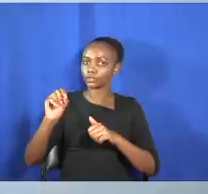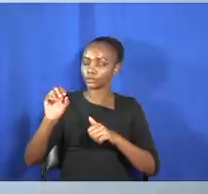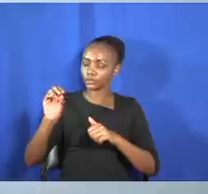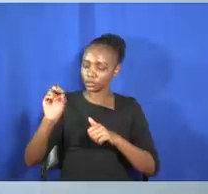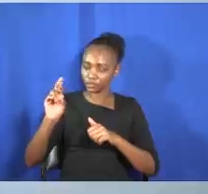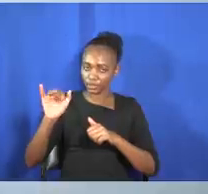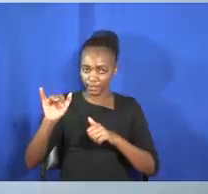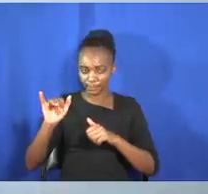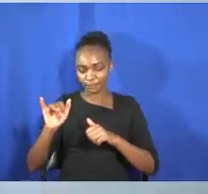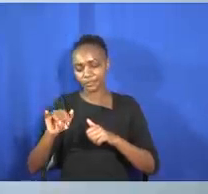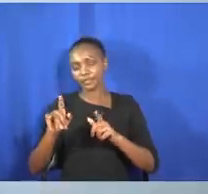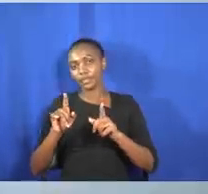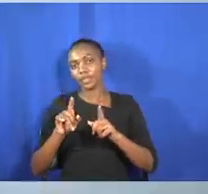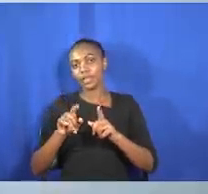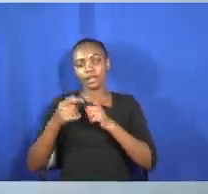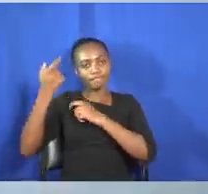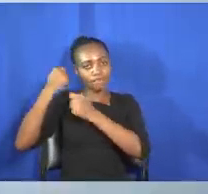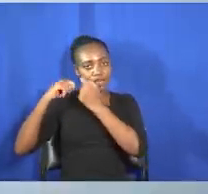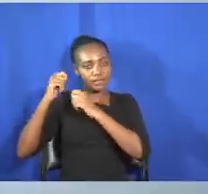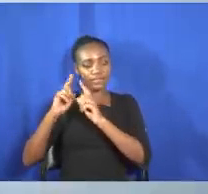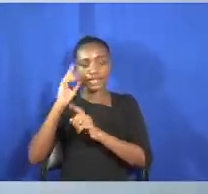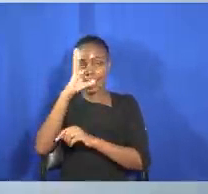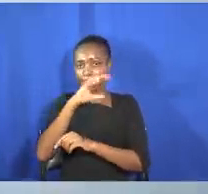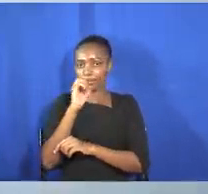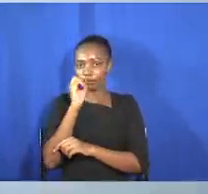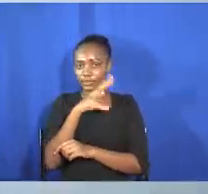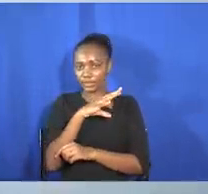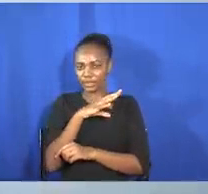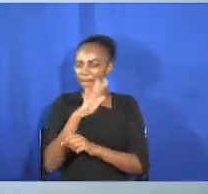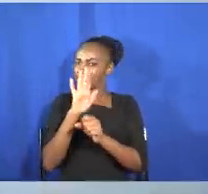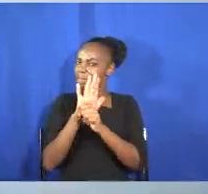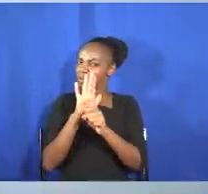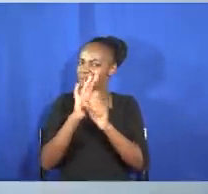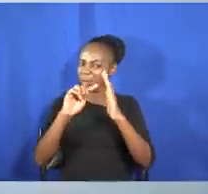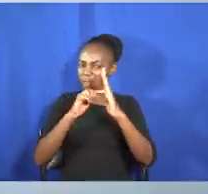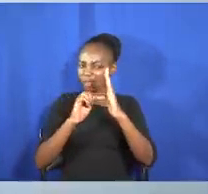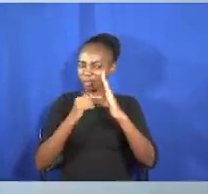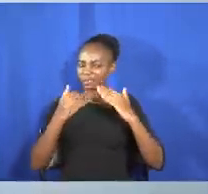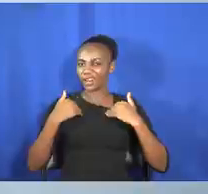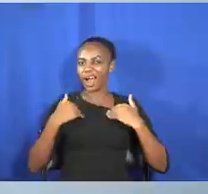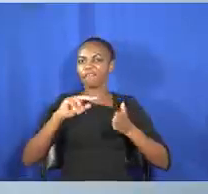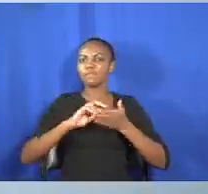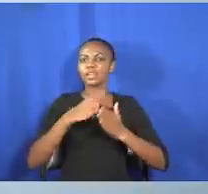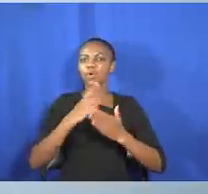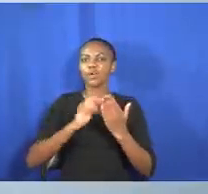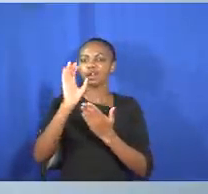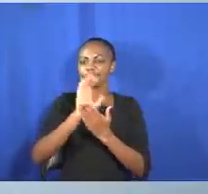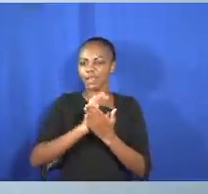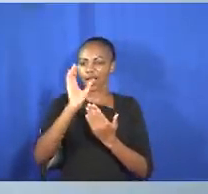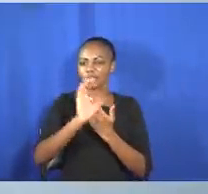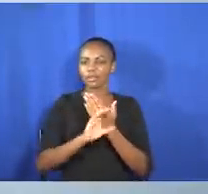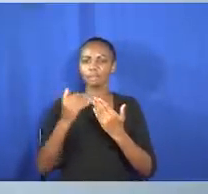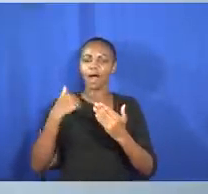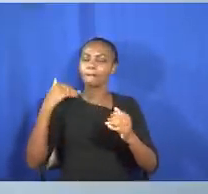electronics, printing technology, crop production, hairdressing and beauty, culinary arts. So a wide